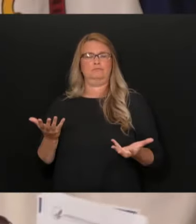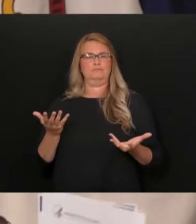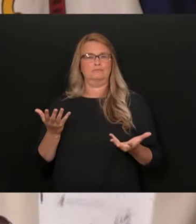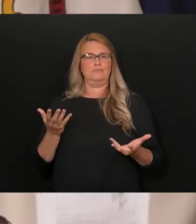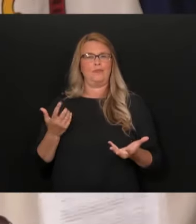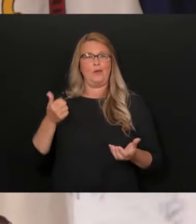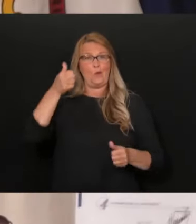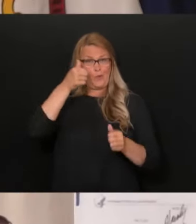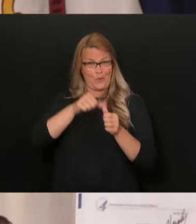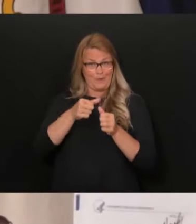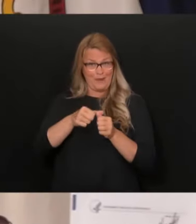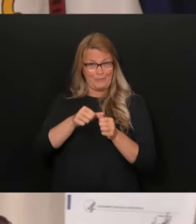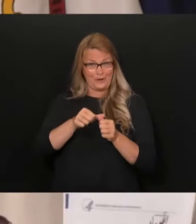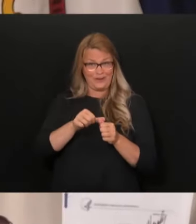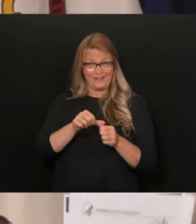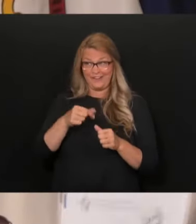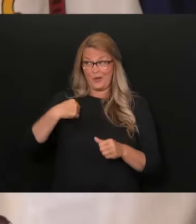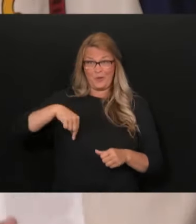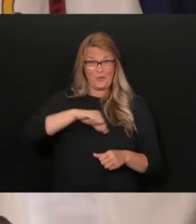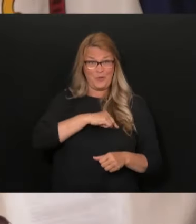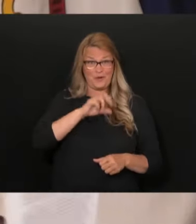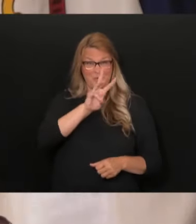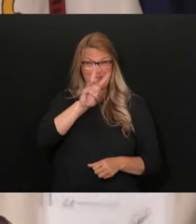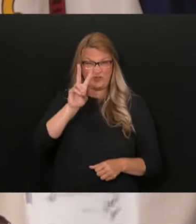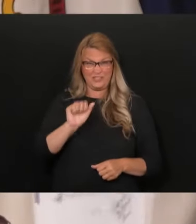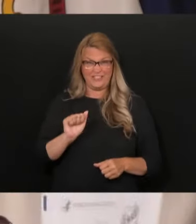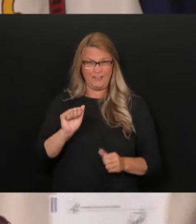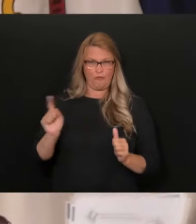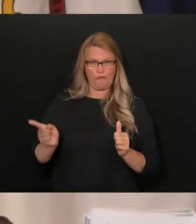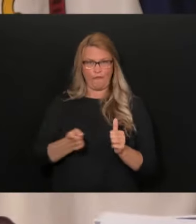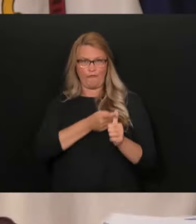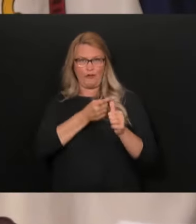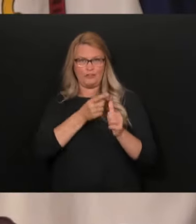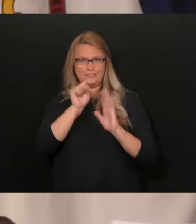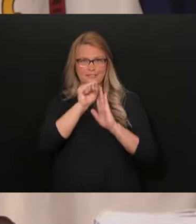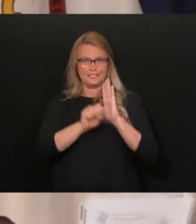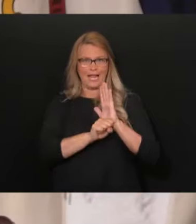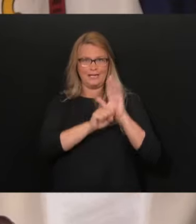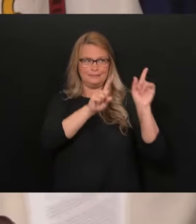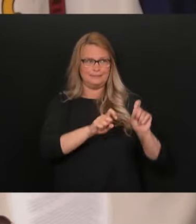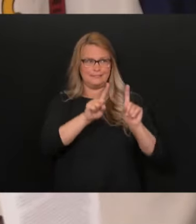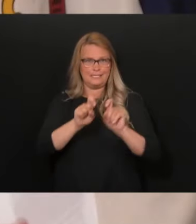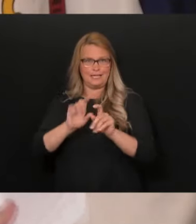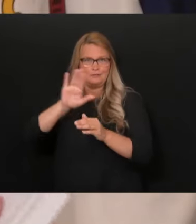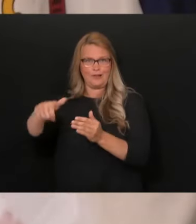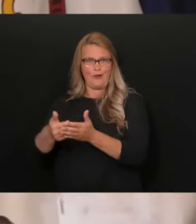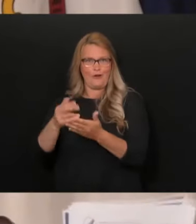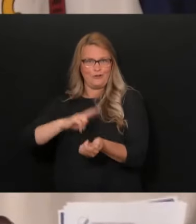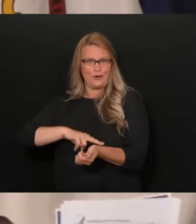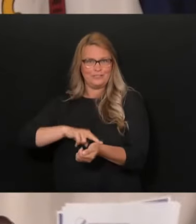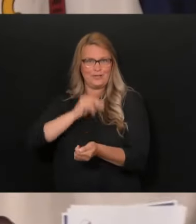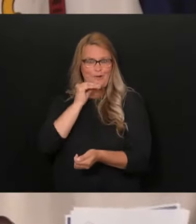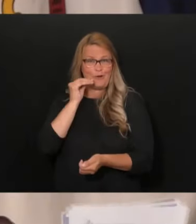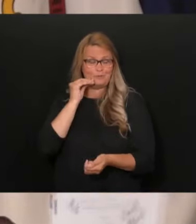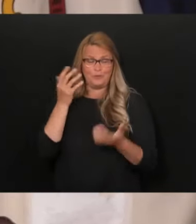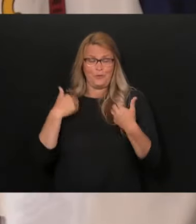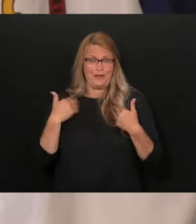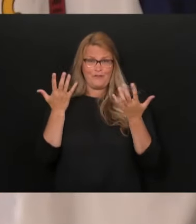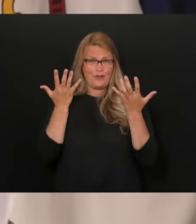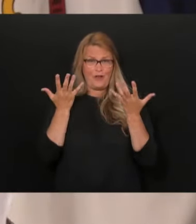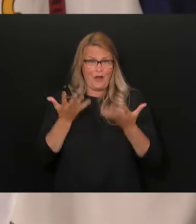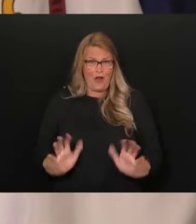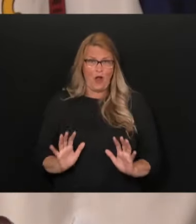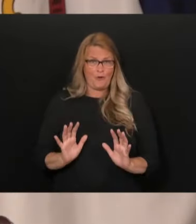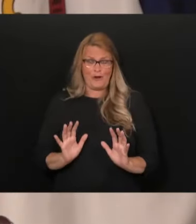Virginia, you were the first to do it and everything. And so we ran to the fire.